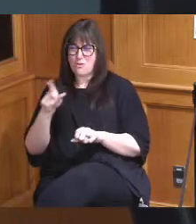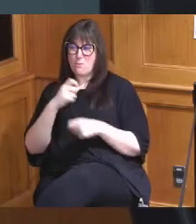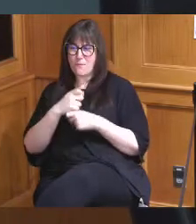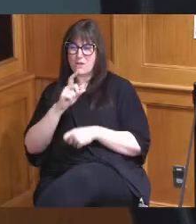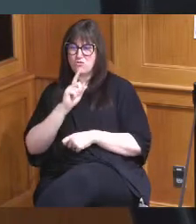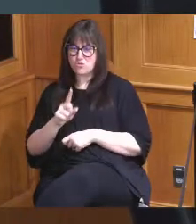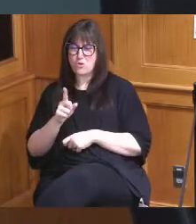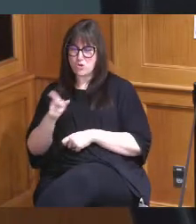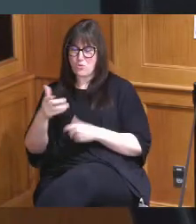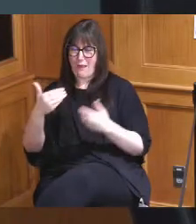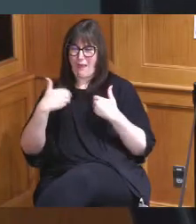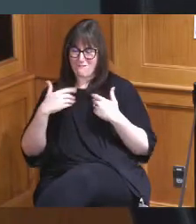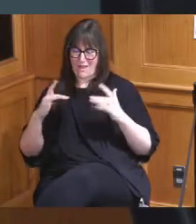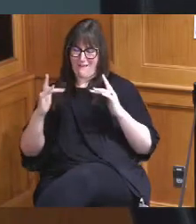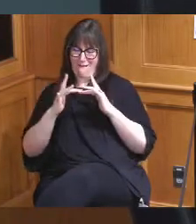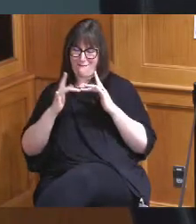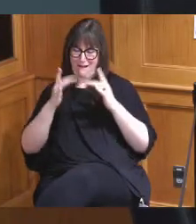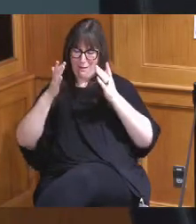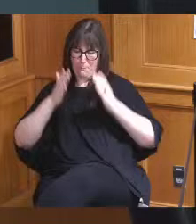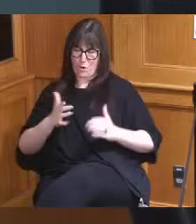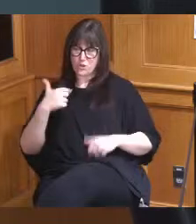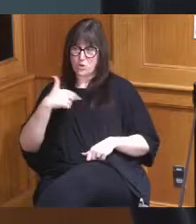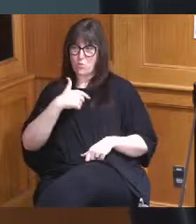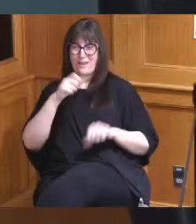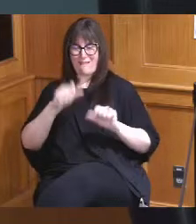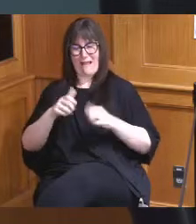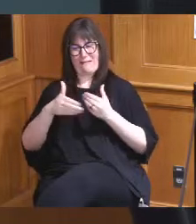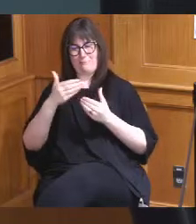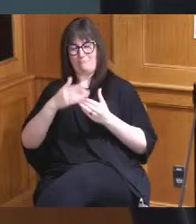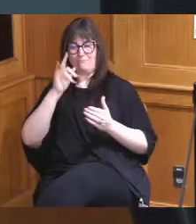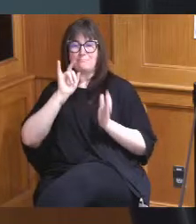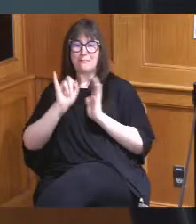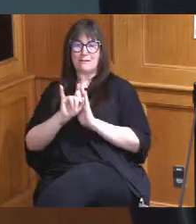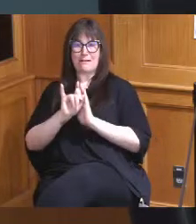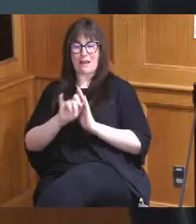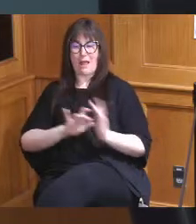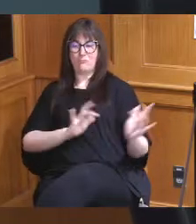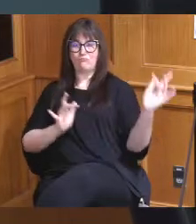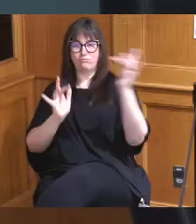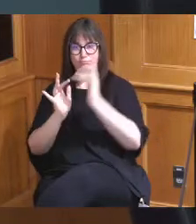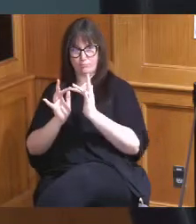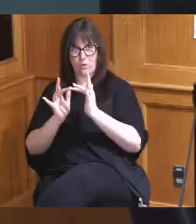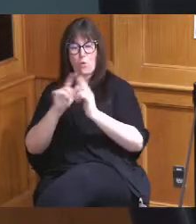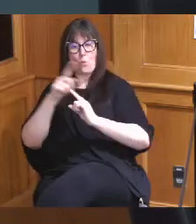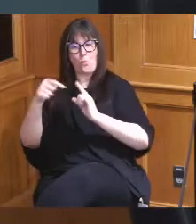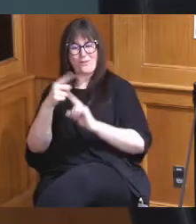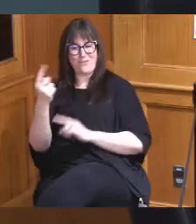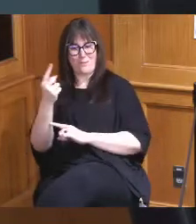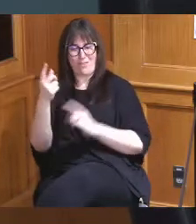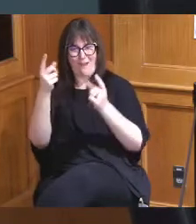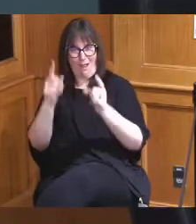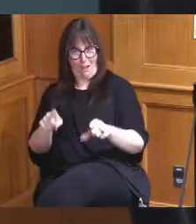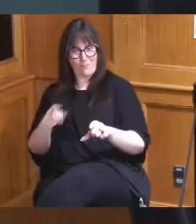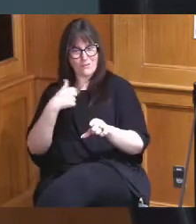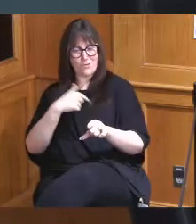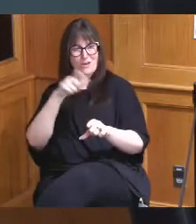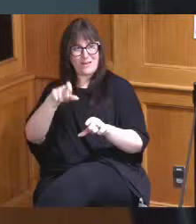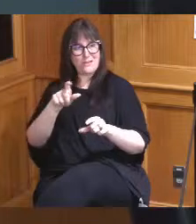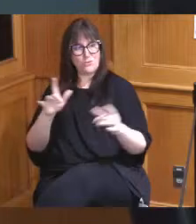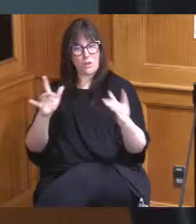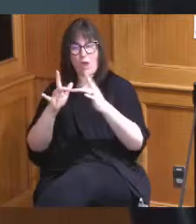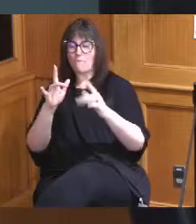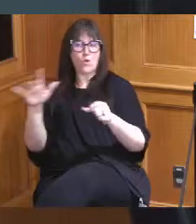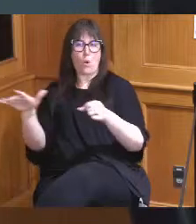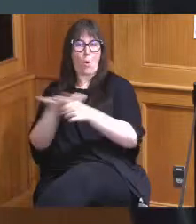there is a contact person that we can easily identify and reach out to when there's something going on, and I mean for the whole